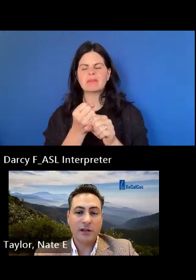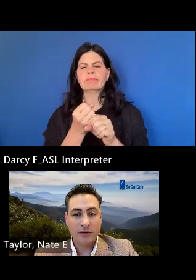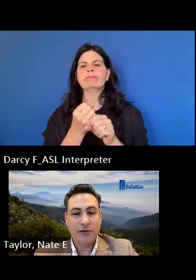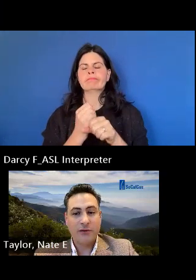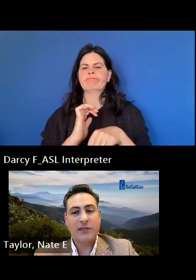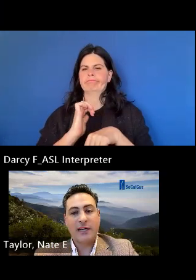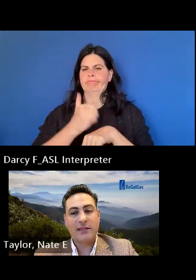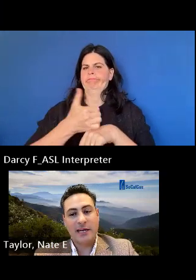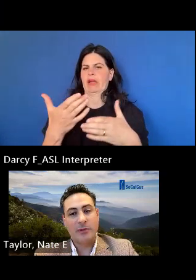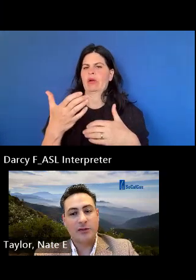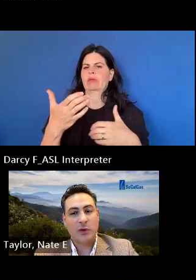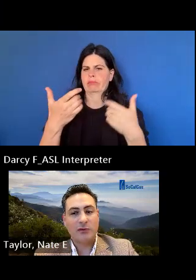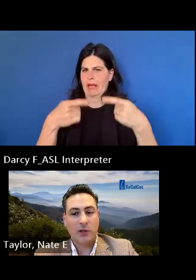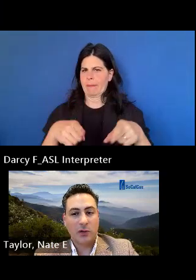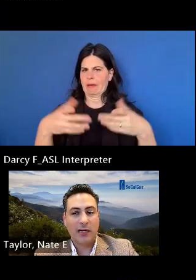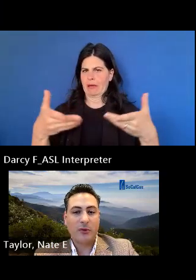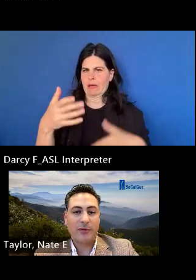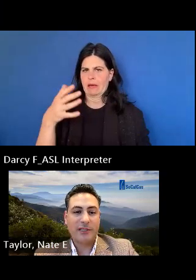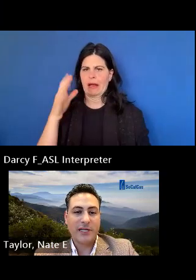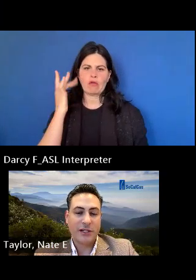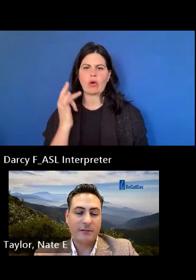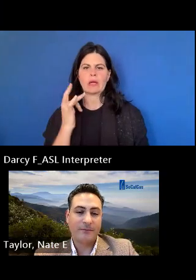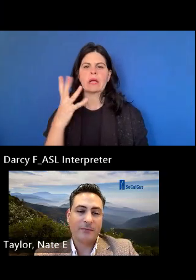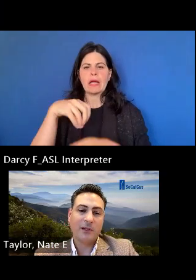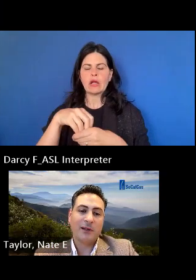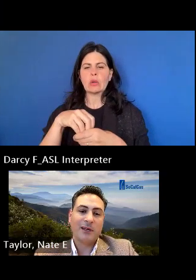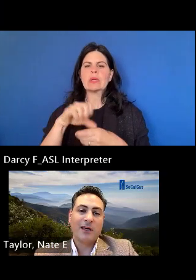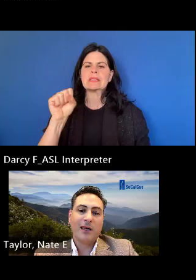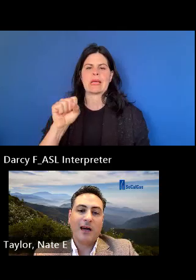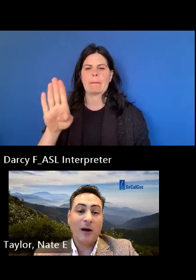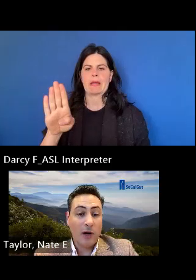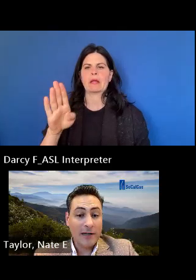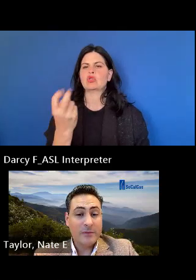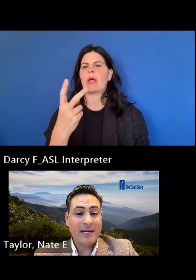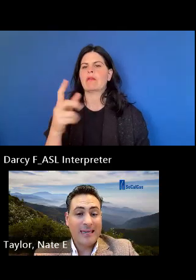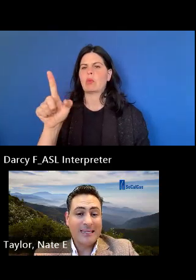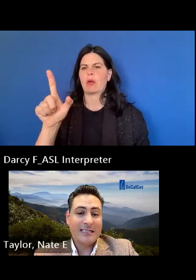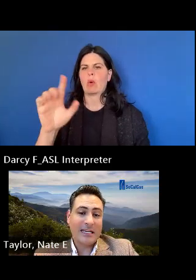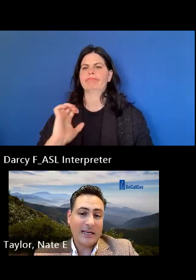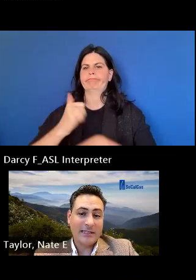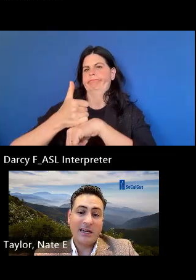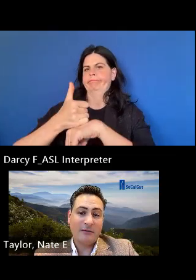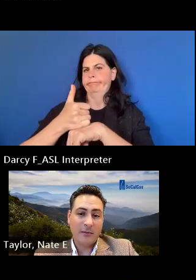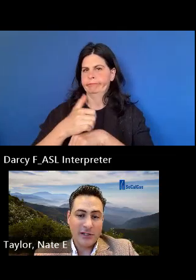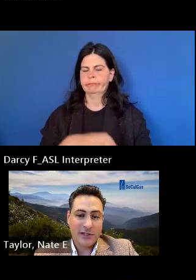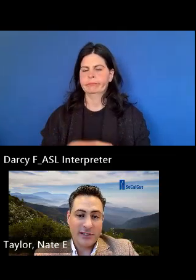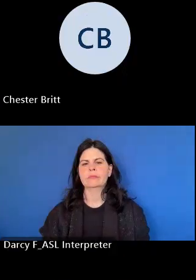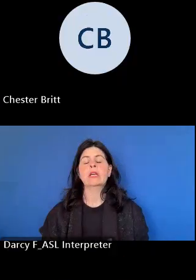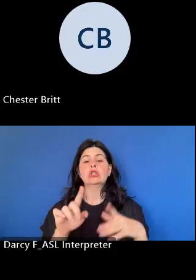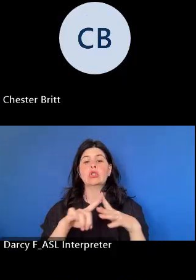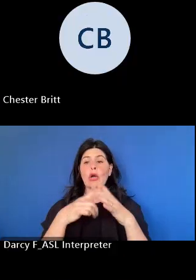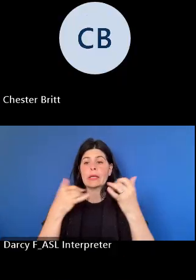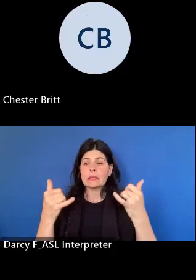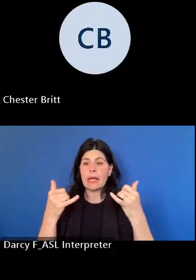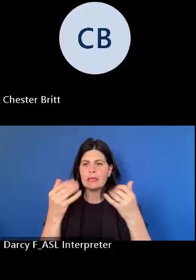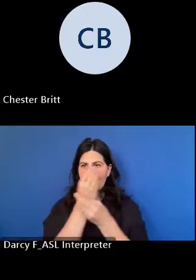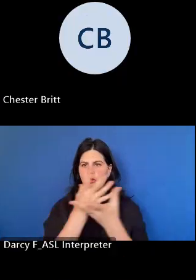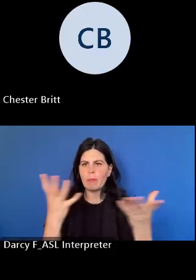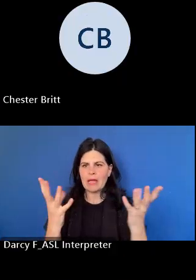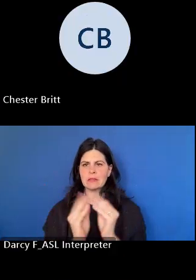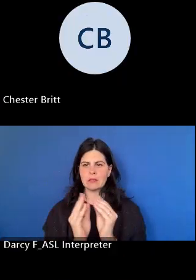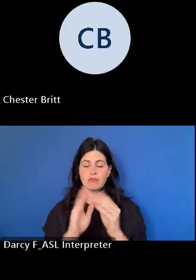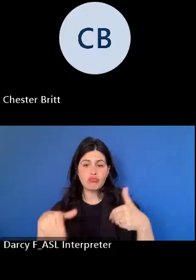which includes Senate Bill 1221 implementation. I wanted to begin today's information session by providing